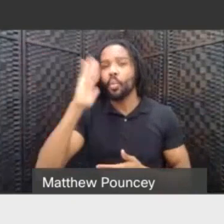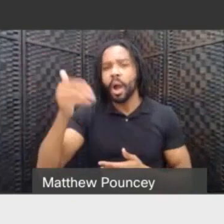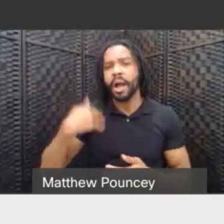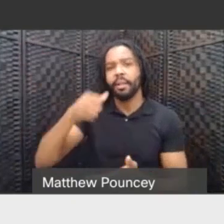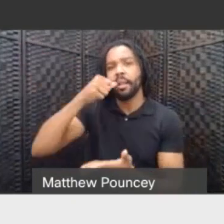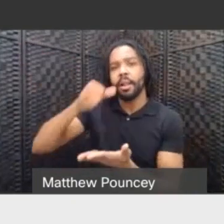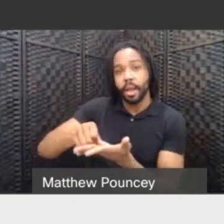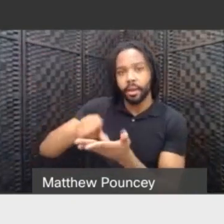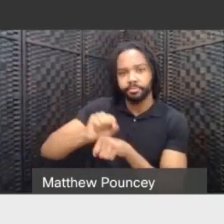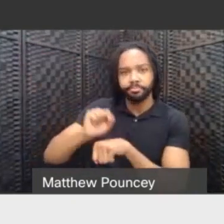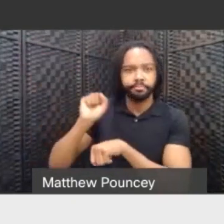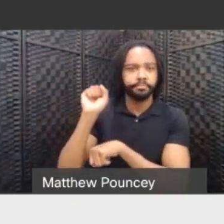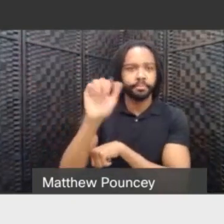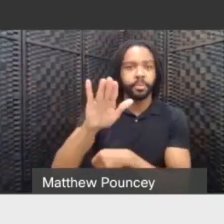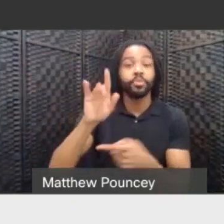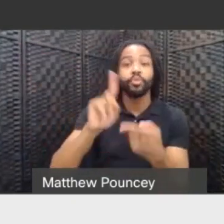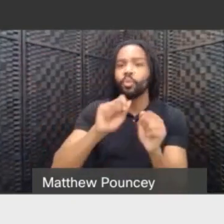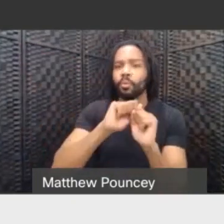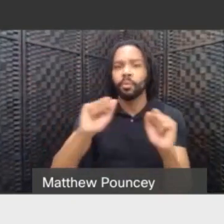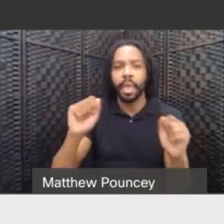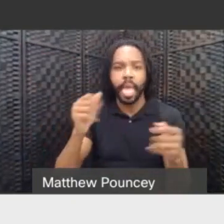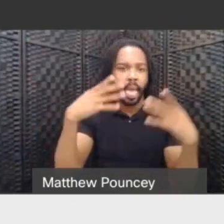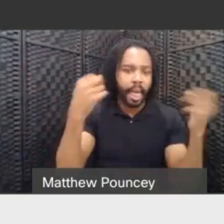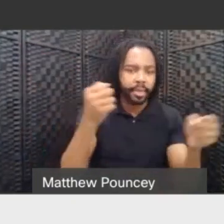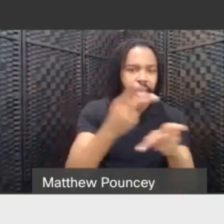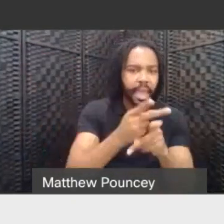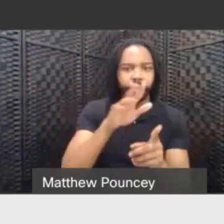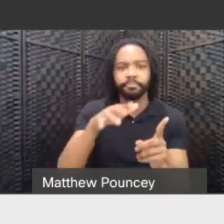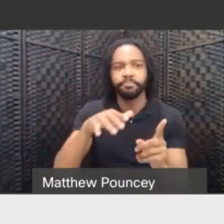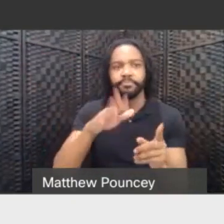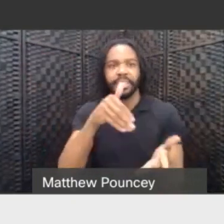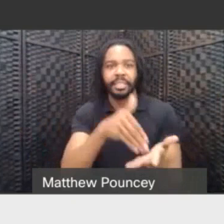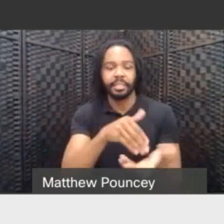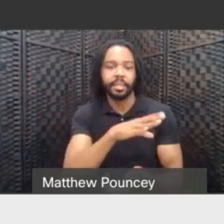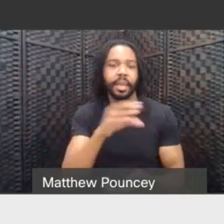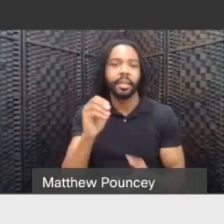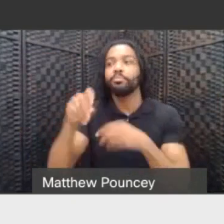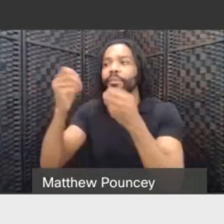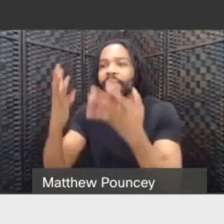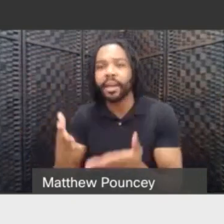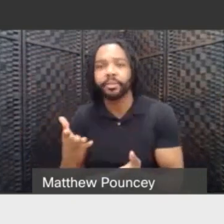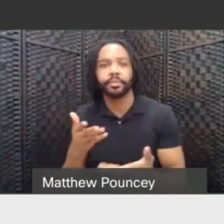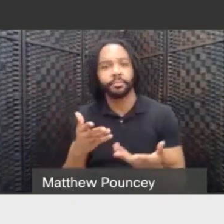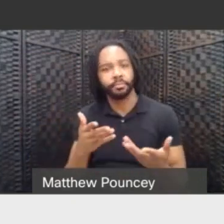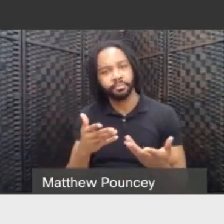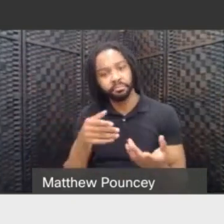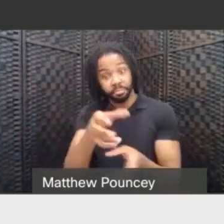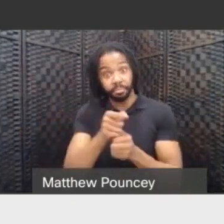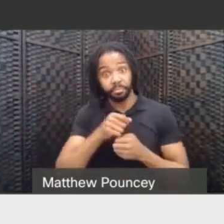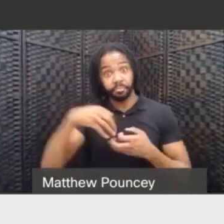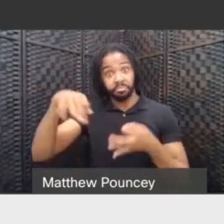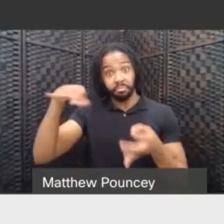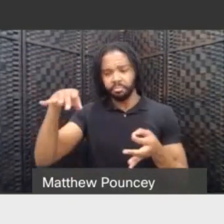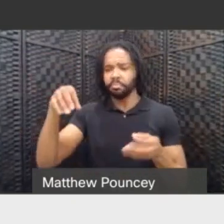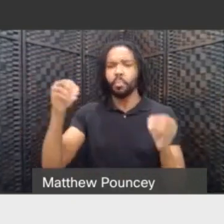to healthcare facilities and also providers that better states this clarification.